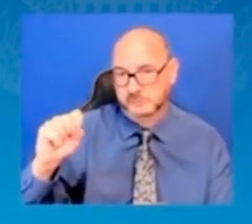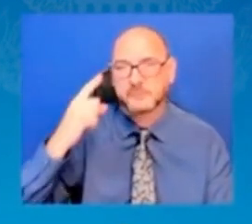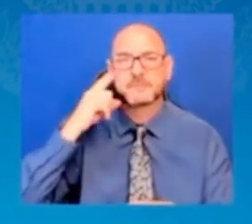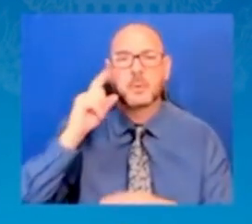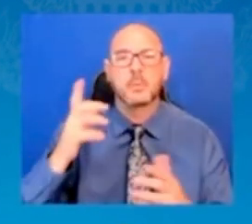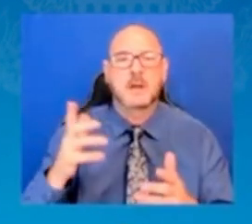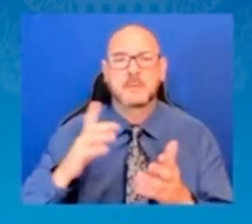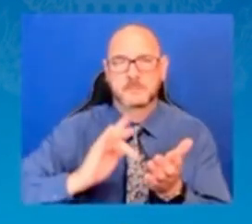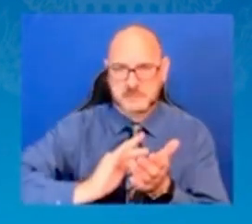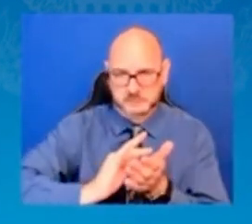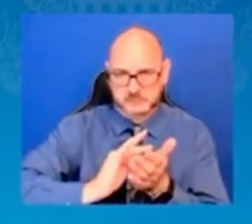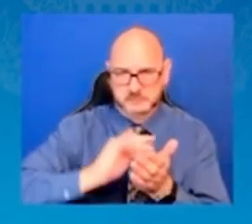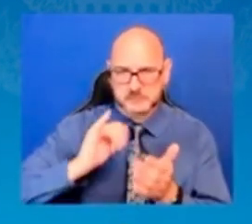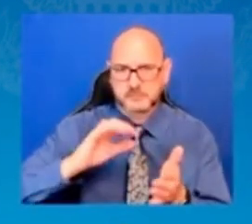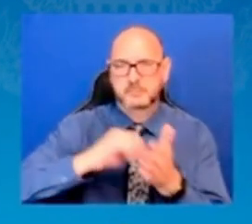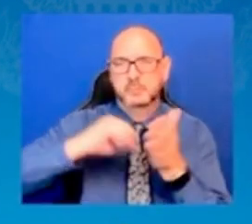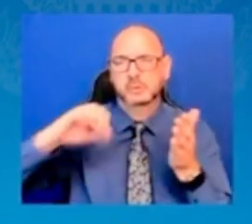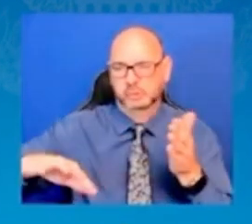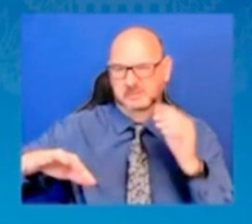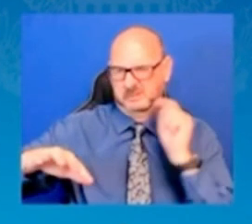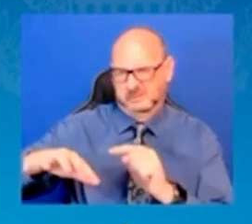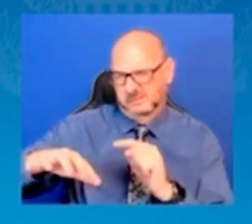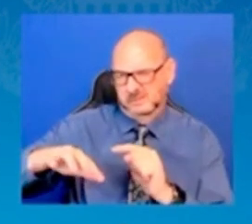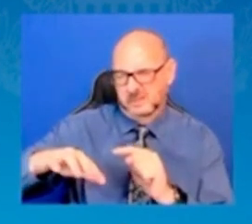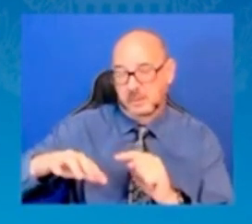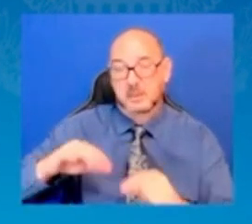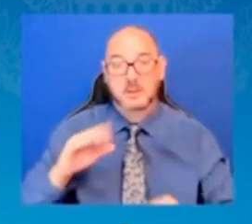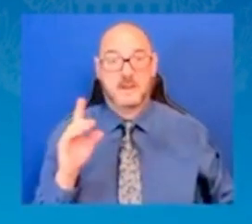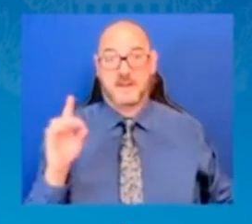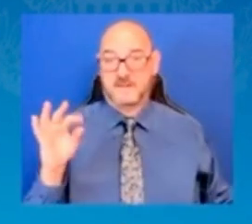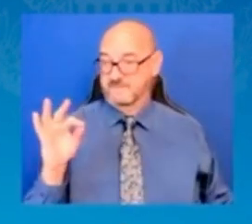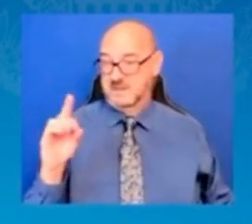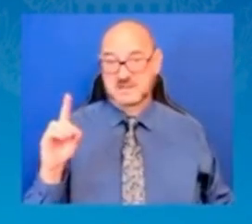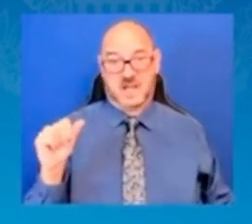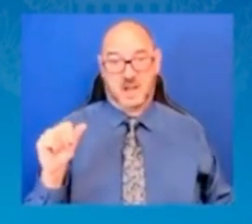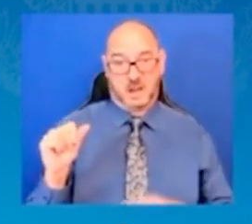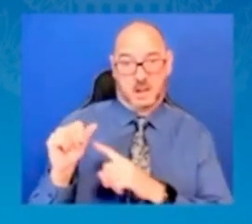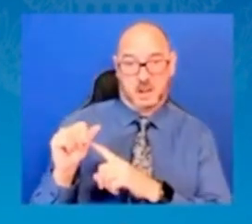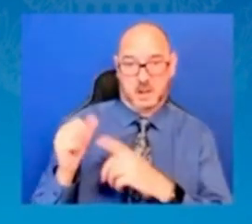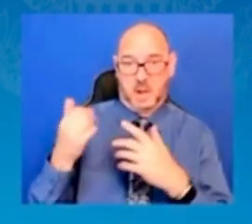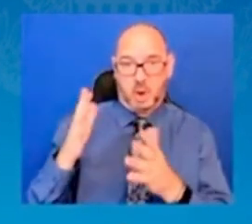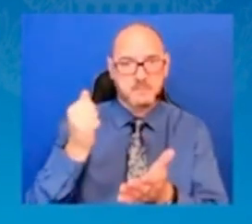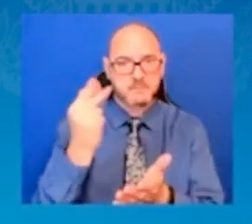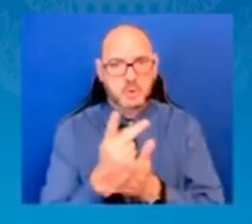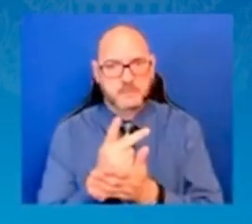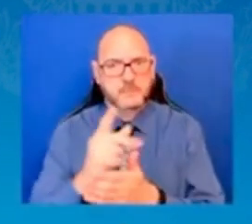FDA approved and was approved 20 years ago